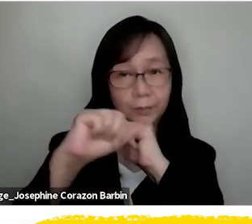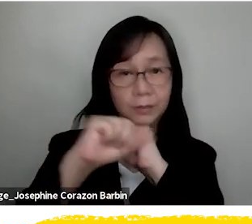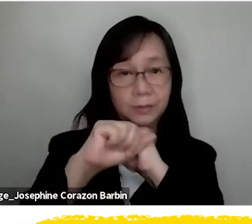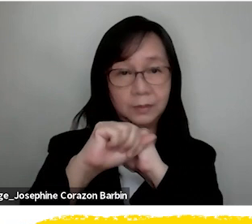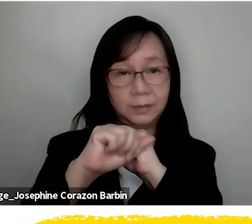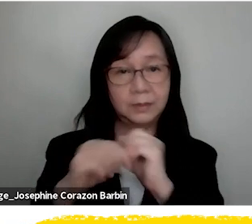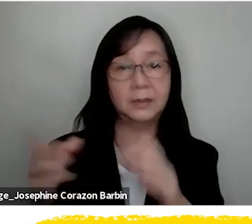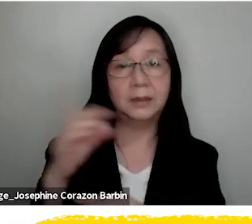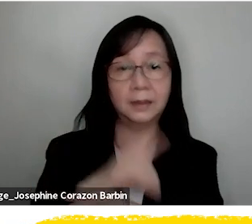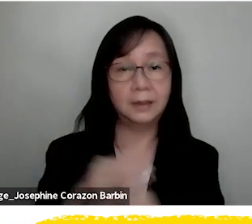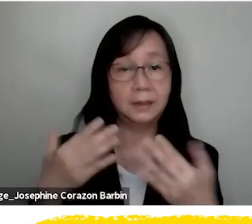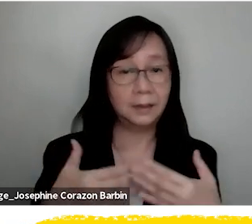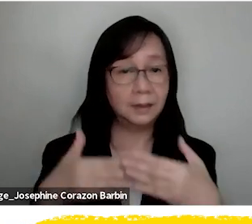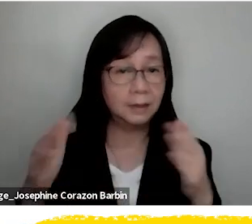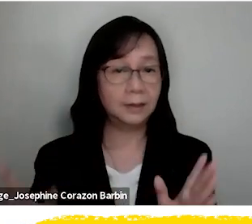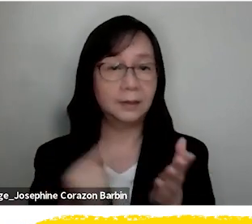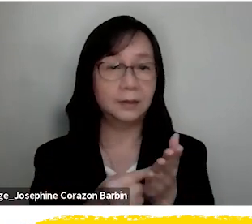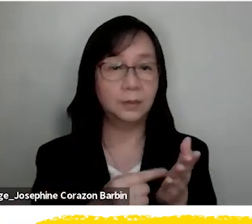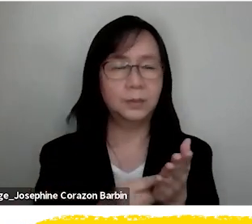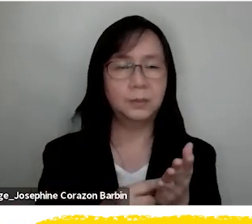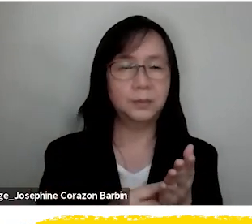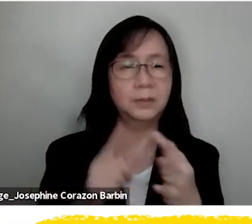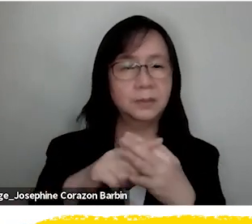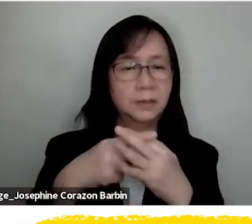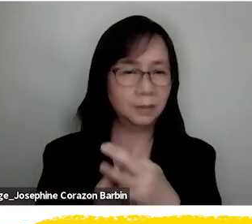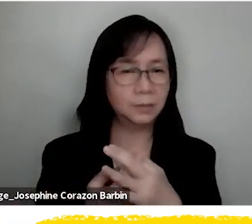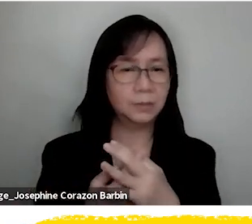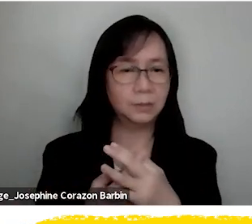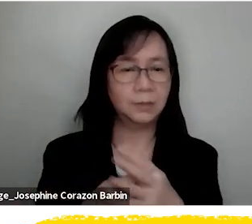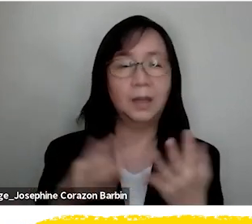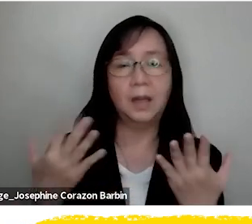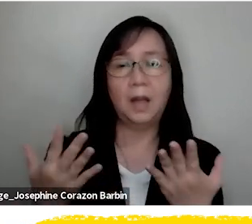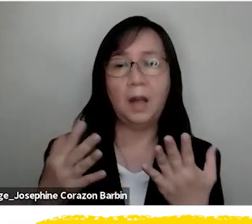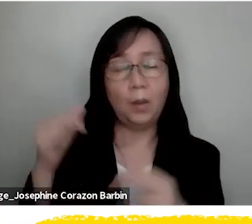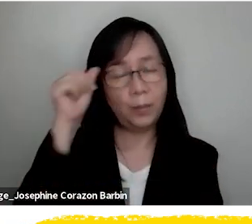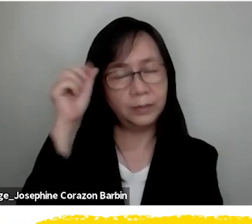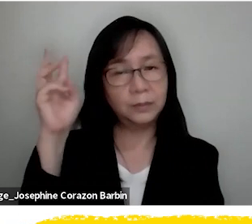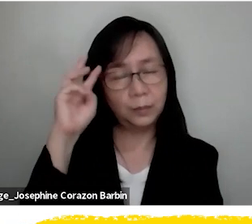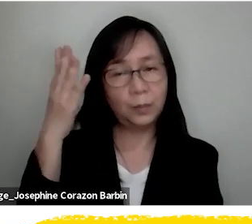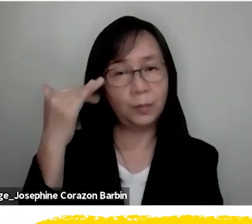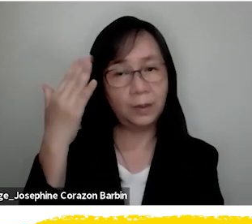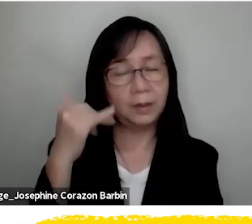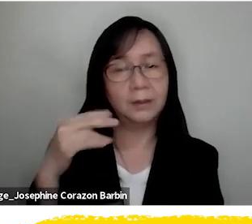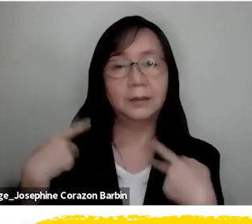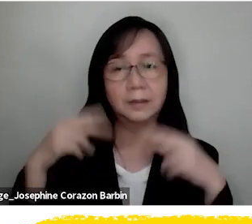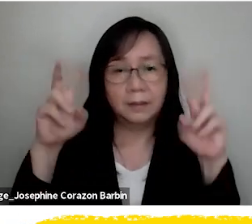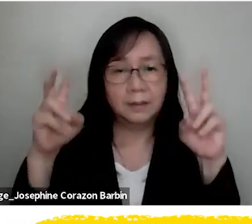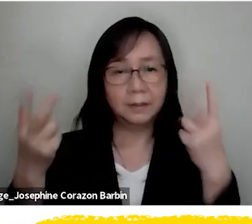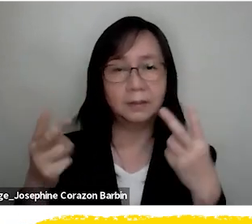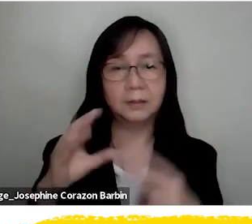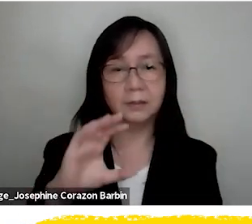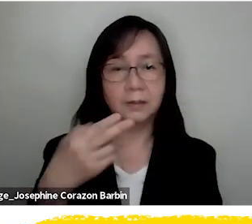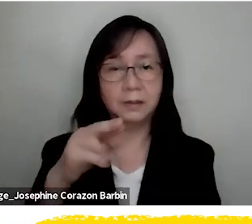general discussions, we started to raise awareness on why this terminology, child human rights defenders,